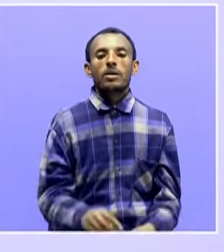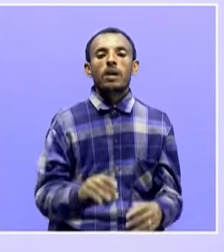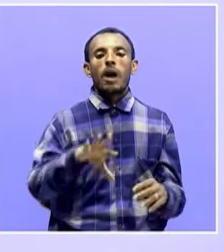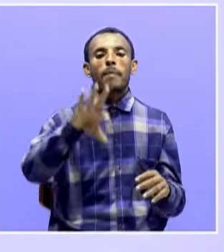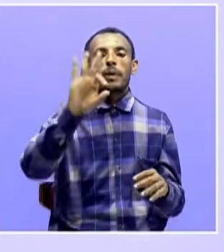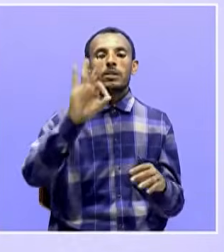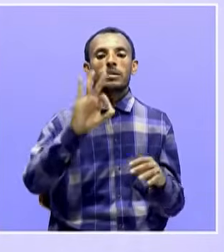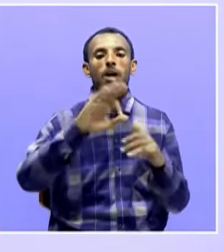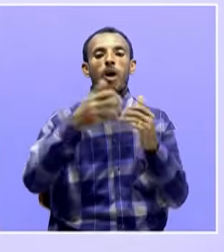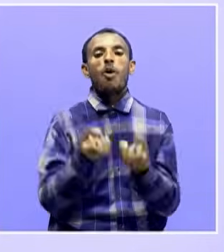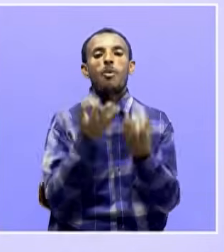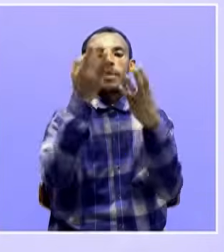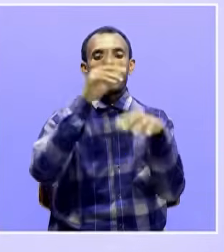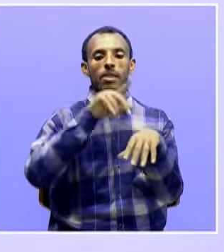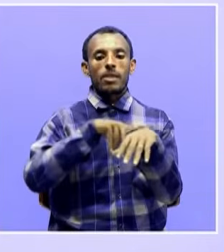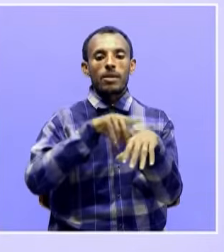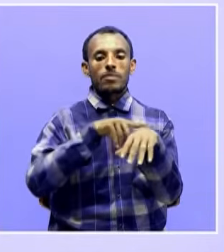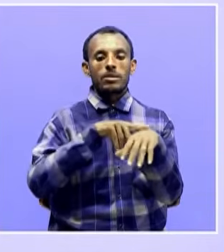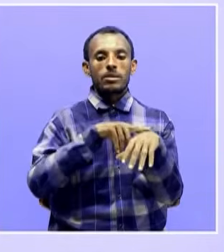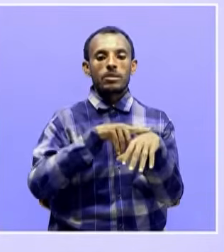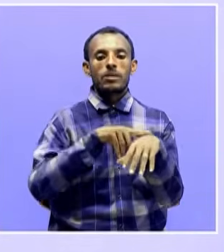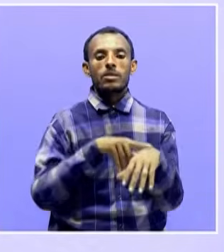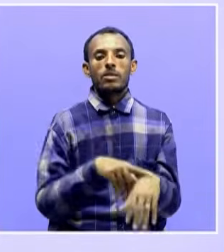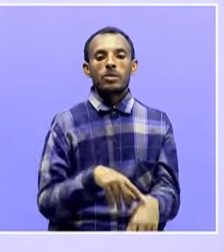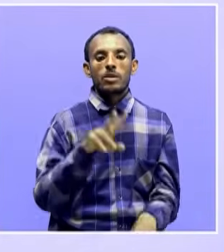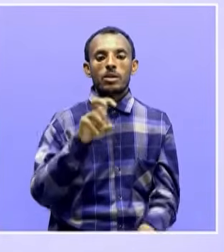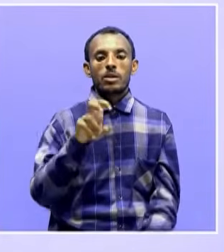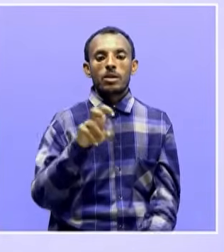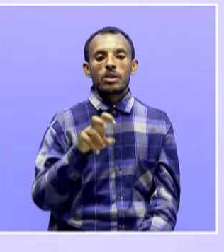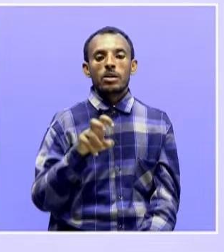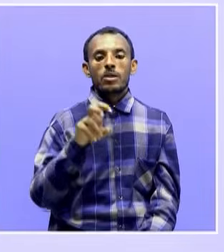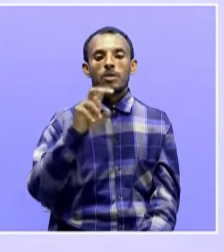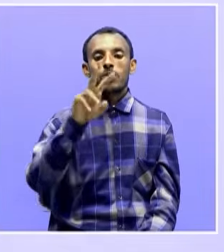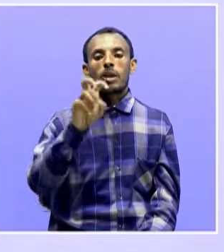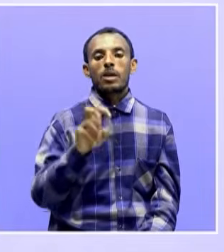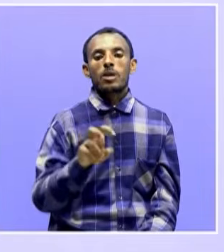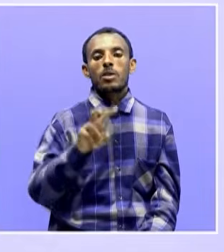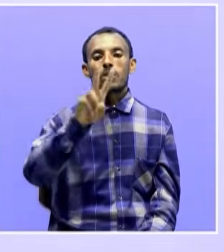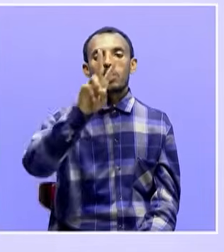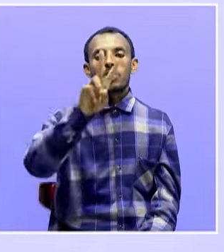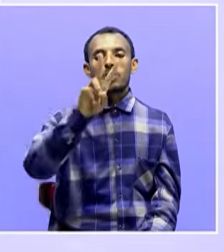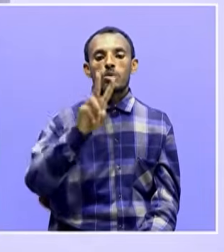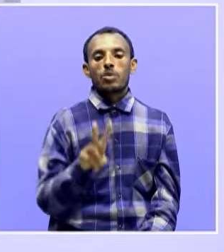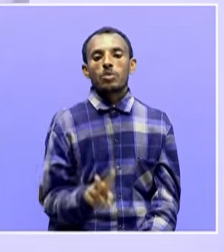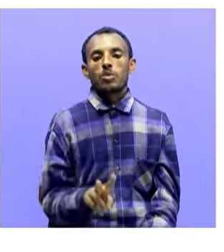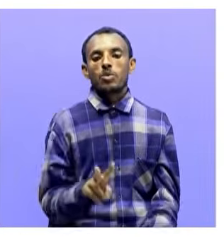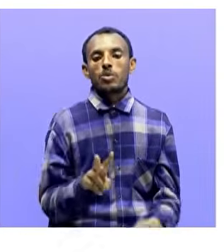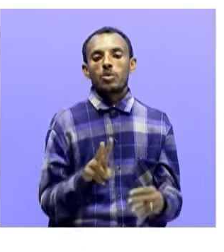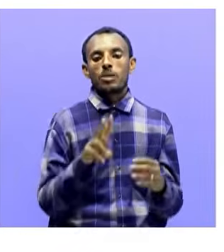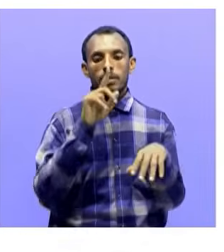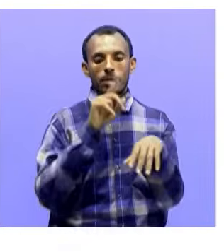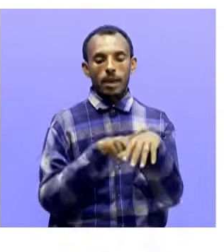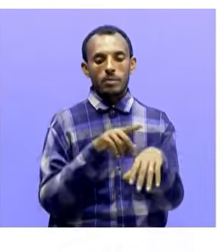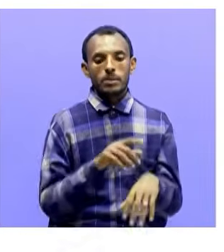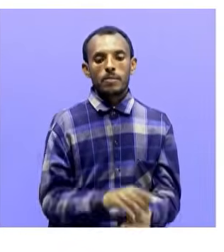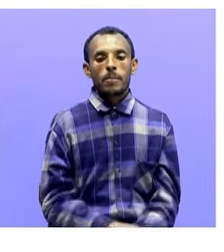appears. 20 appears how many times? 20. Again, we have 20 here. 20 also appears 2